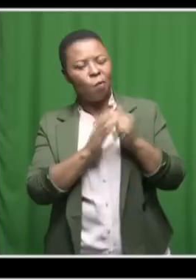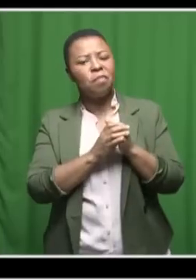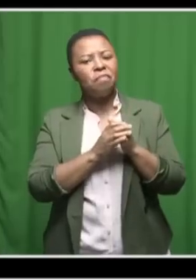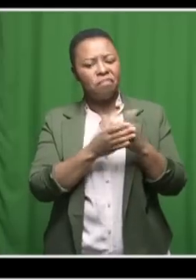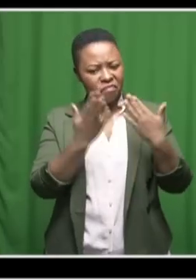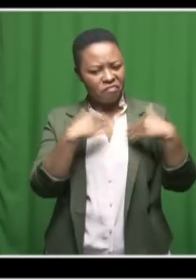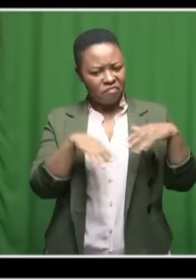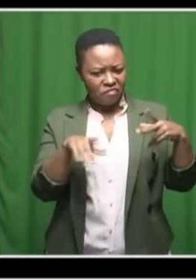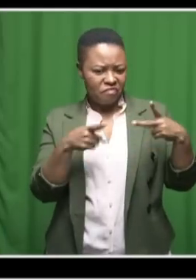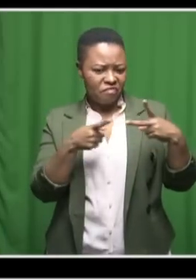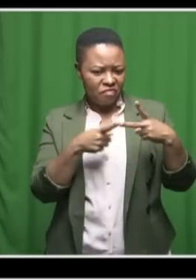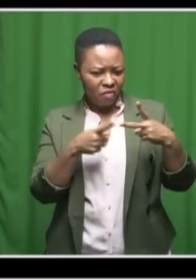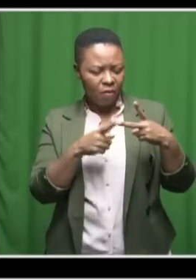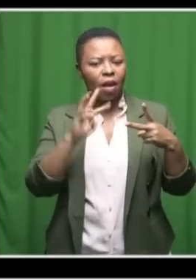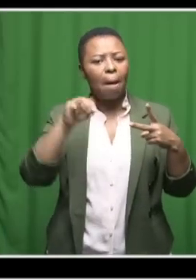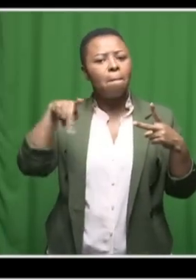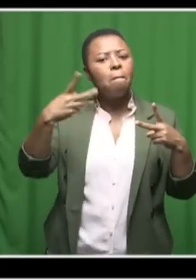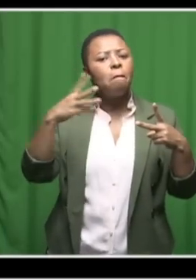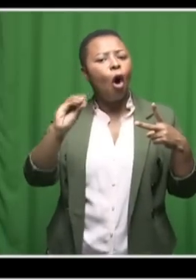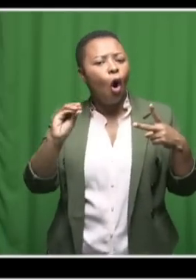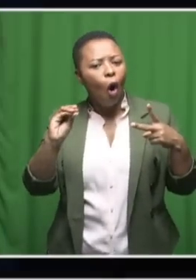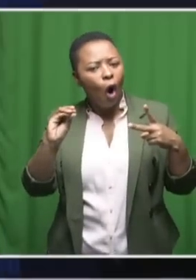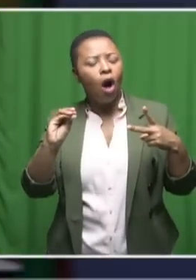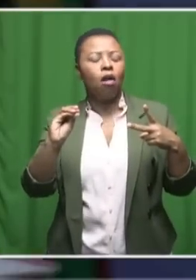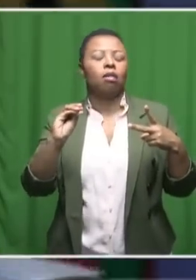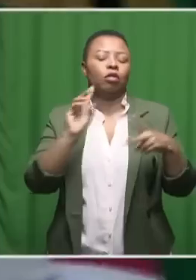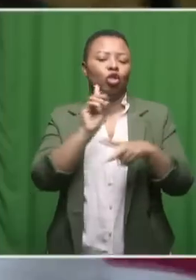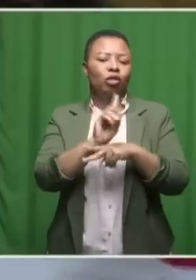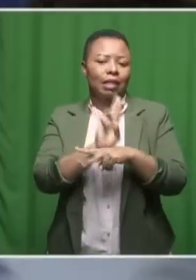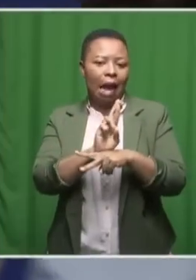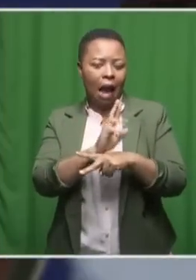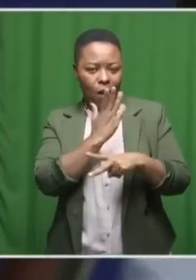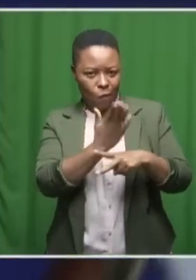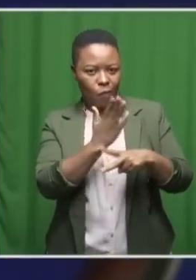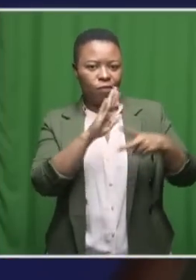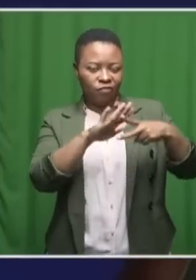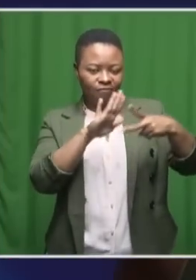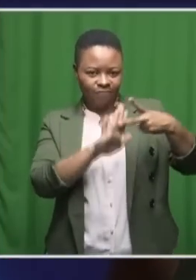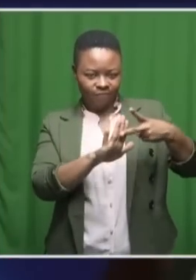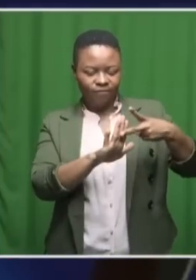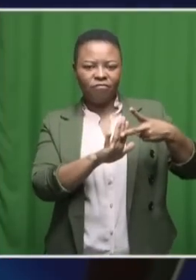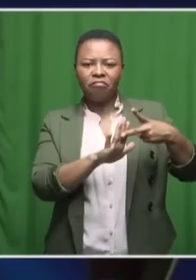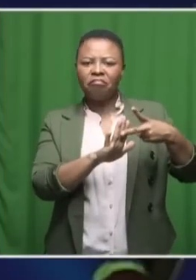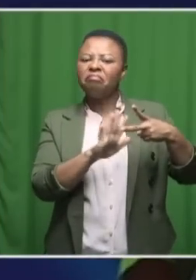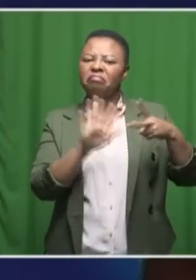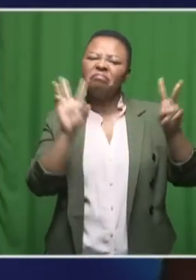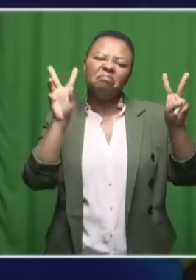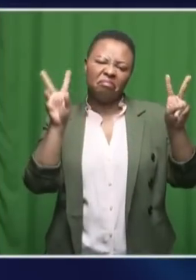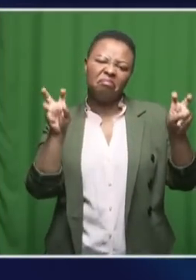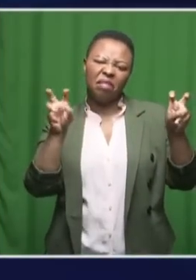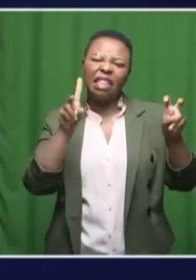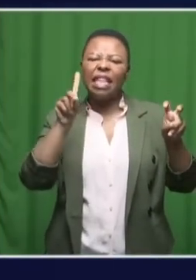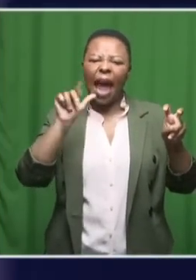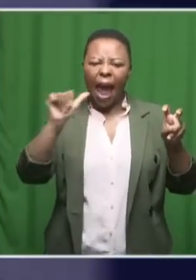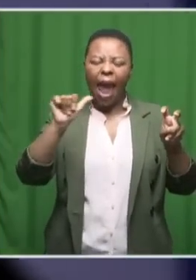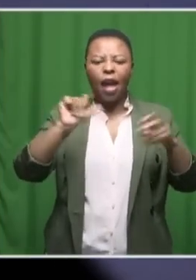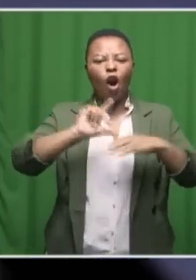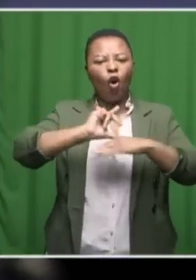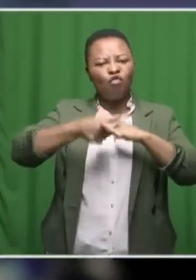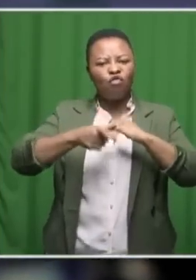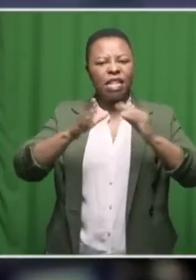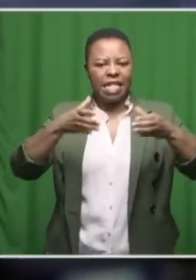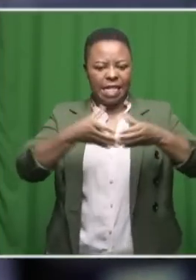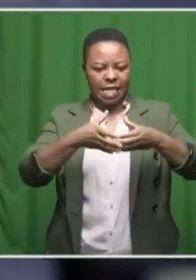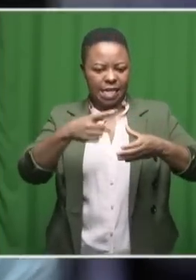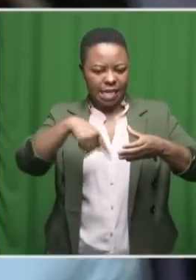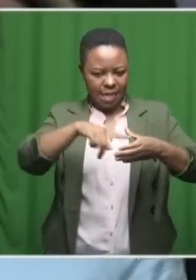also Mpopalatse. So all things around the DA elective conference, and there you